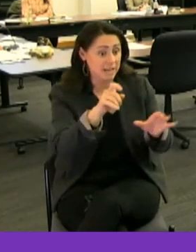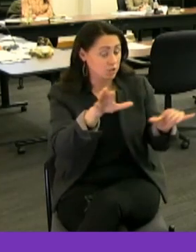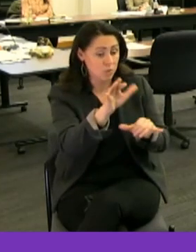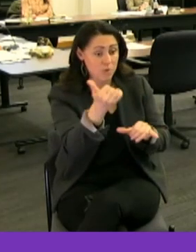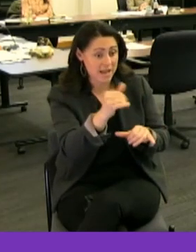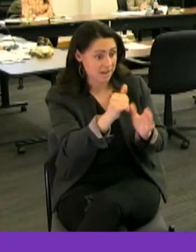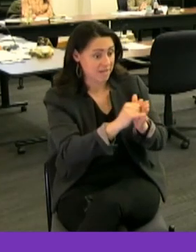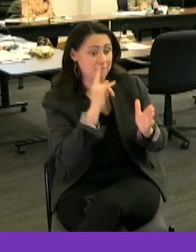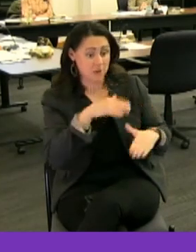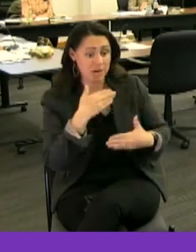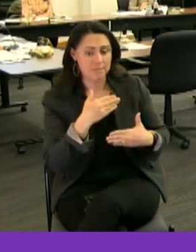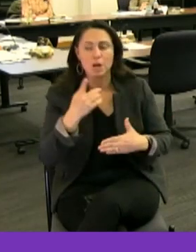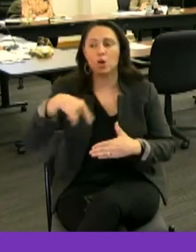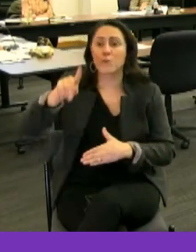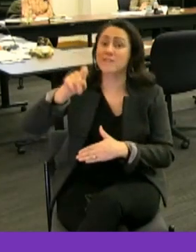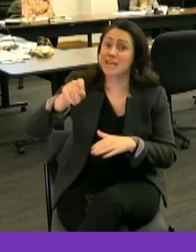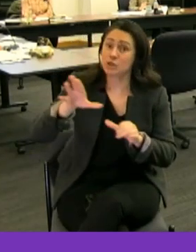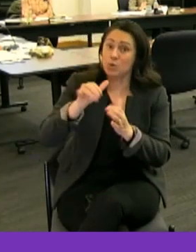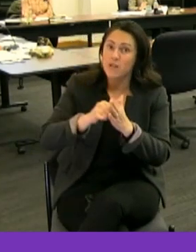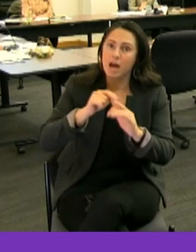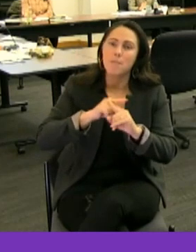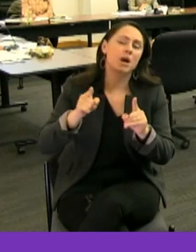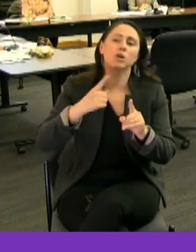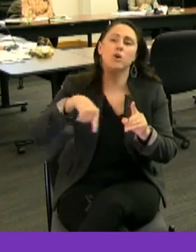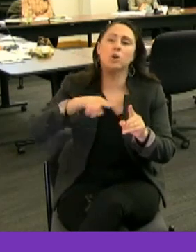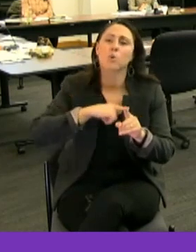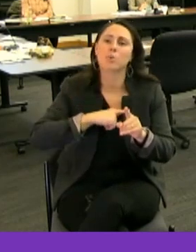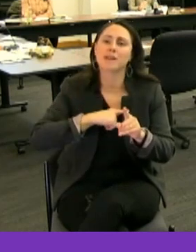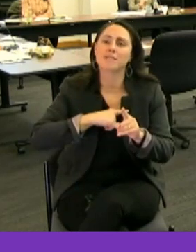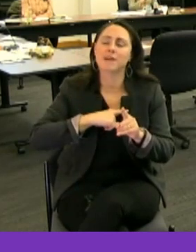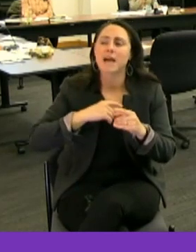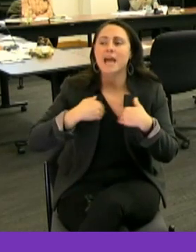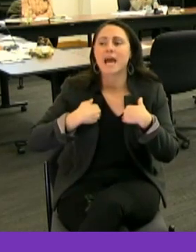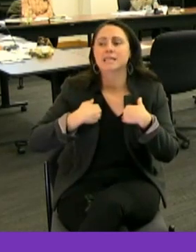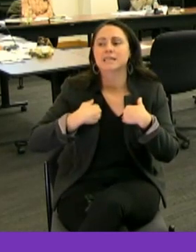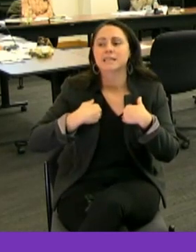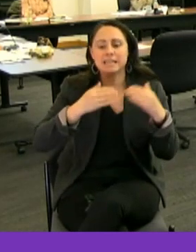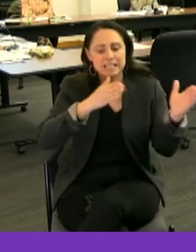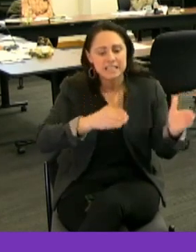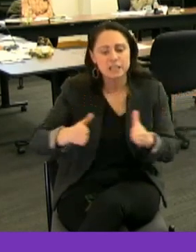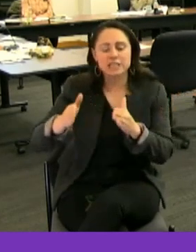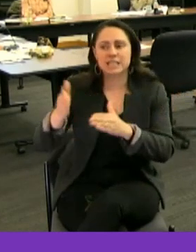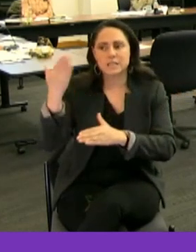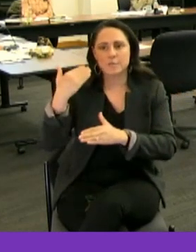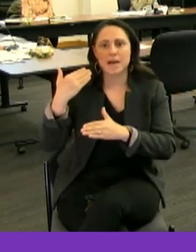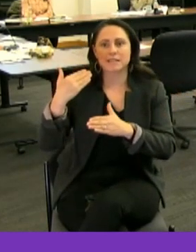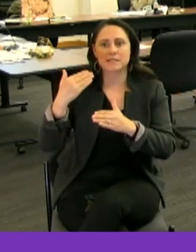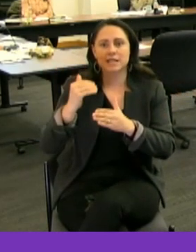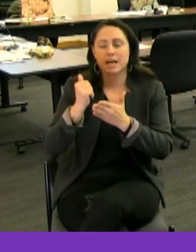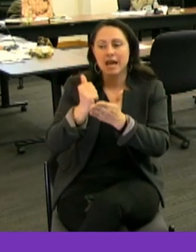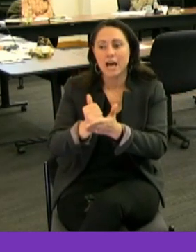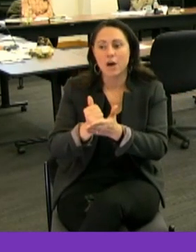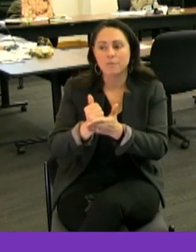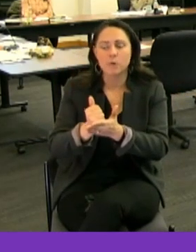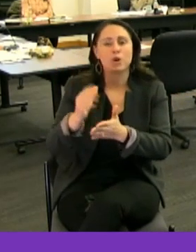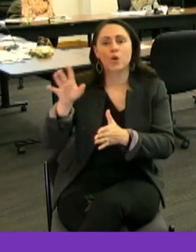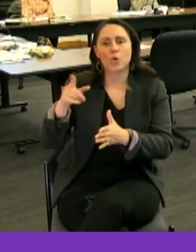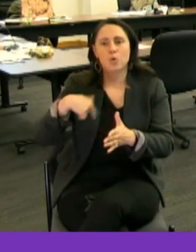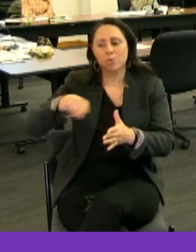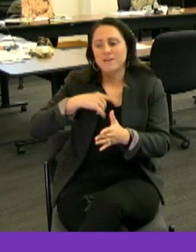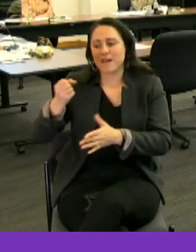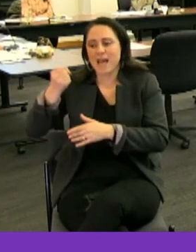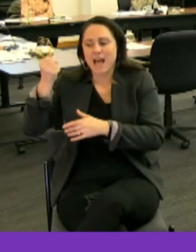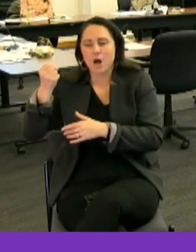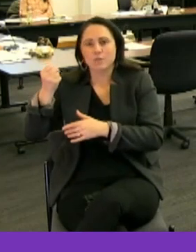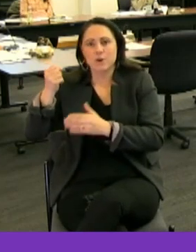have not done We that. have had to do that, though. We've had contingencies in the past where we've held over $1 million, $2 million